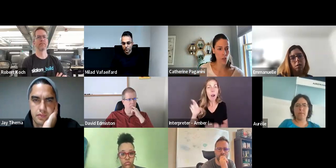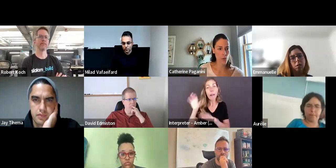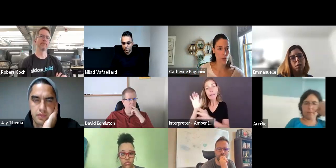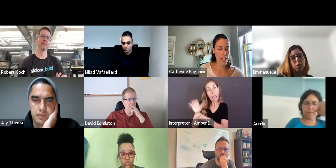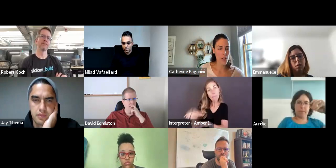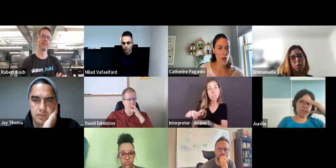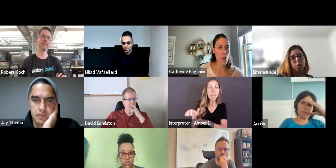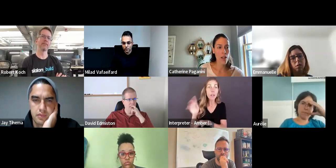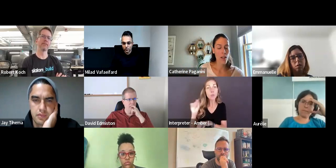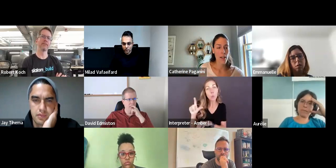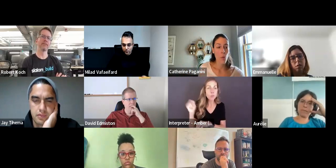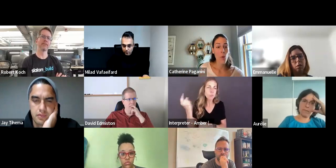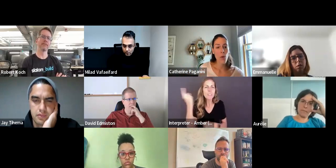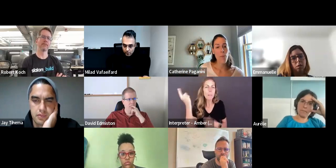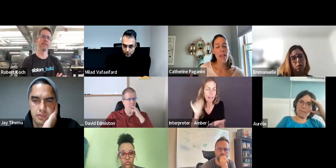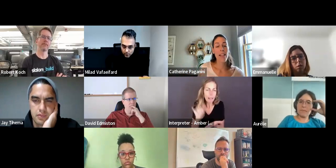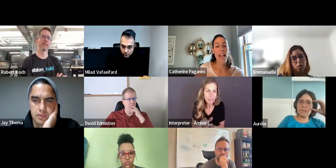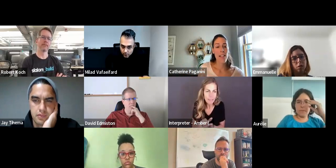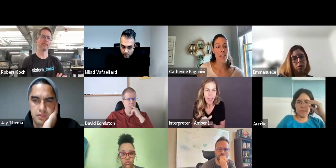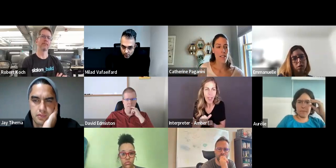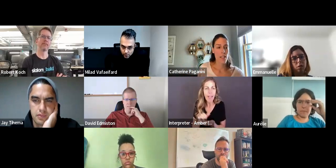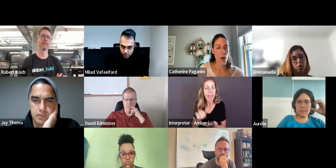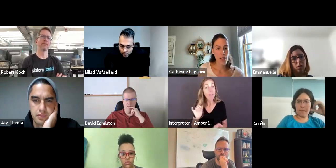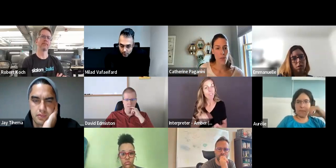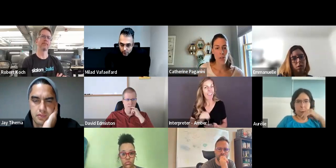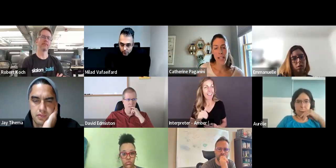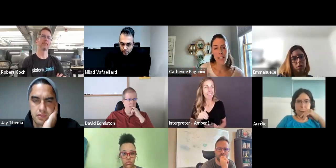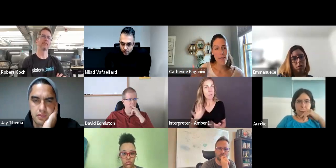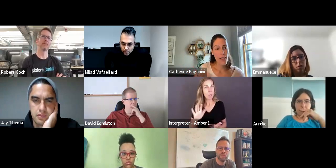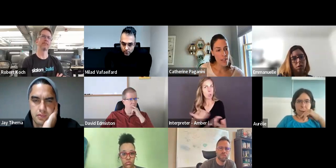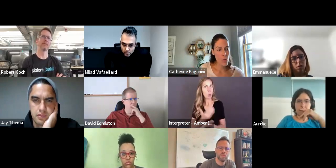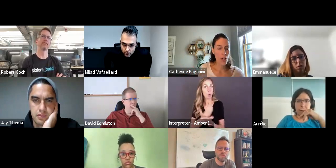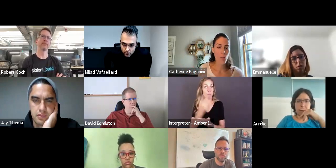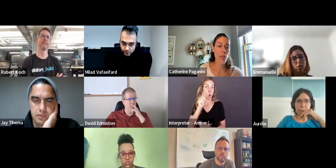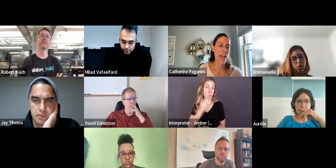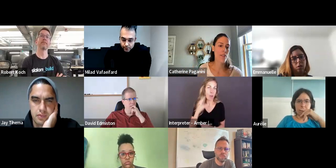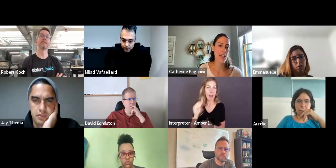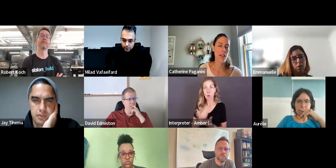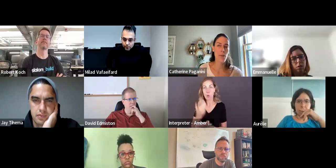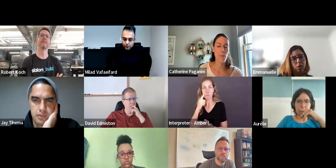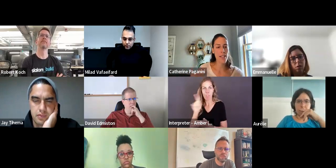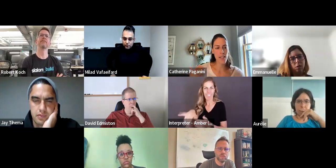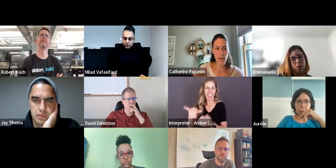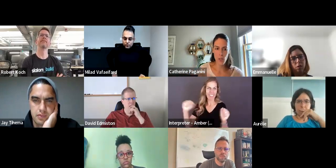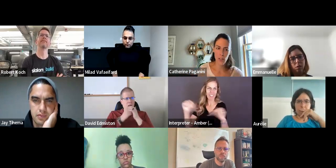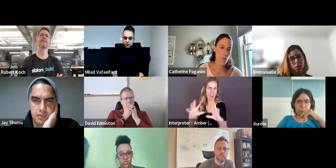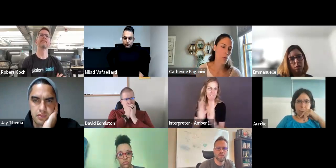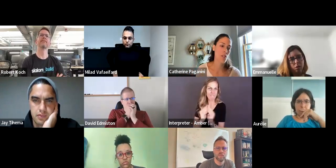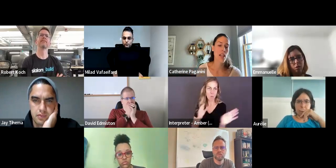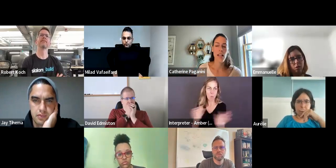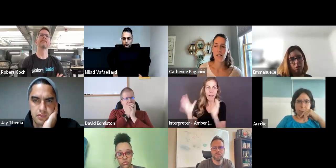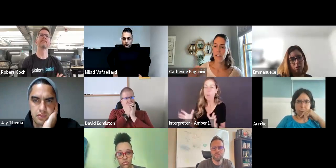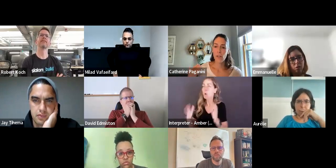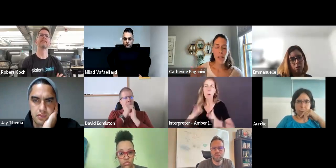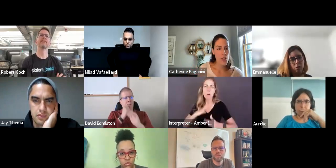new for you, right? So we want to make it as easy as possible. So let's have a list where we have like the best captioning